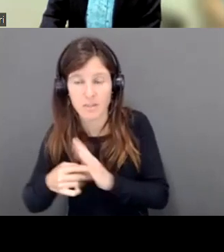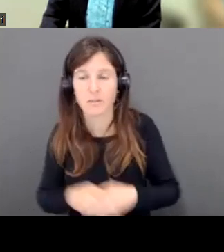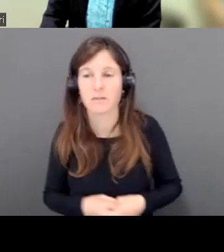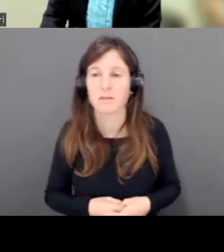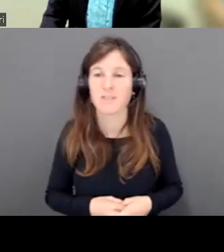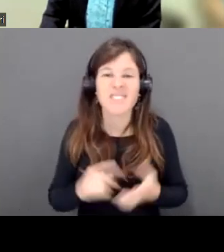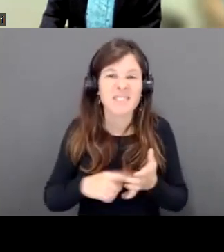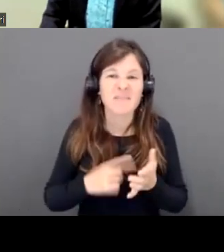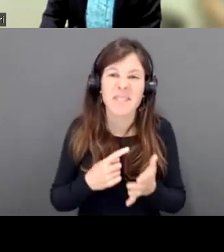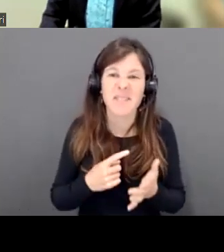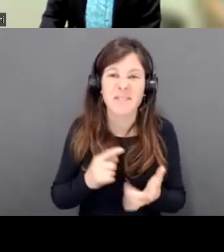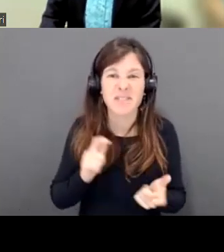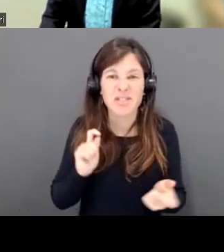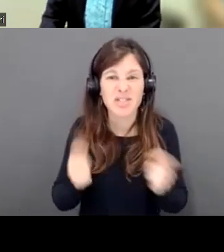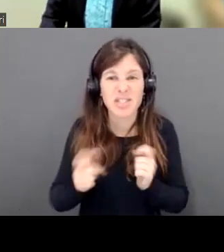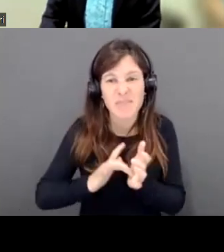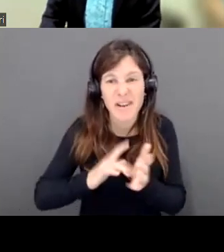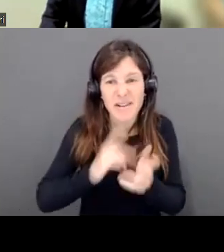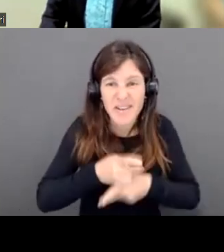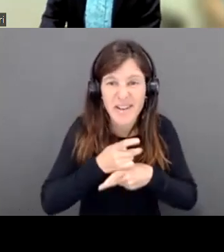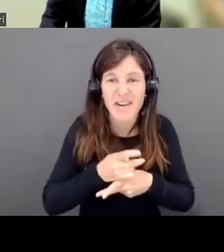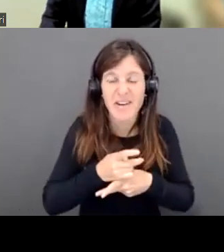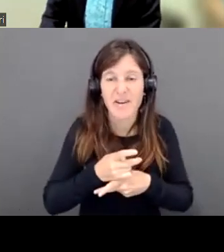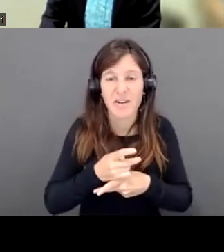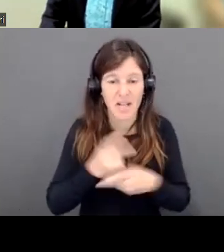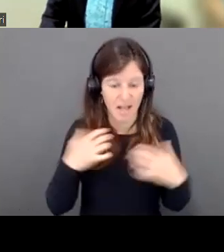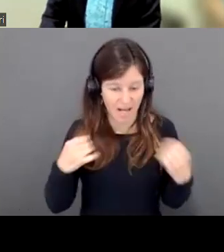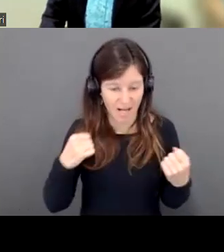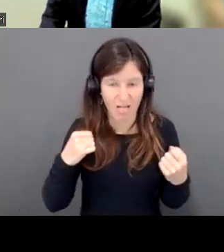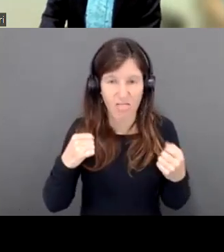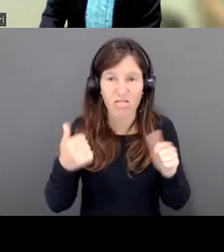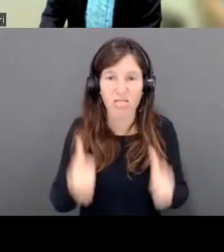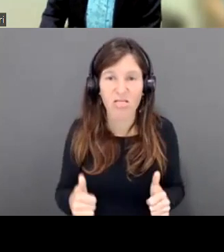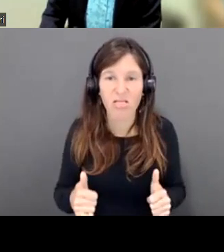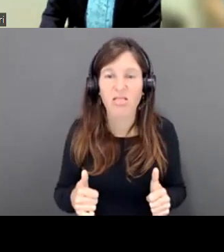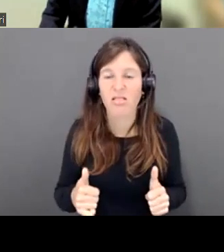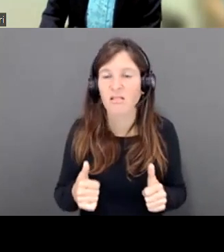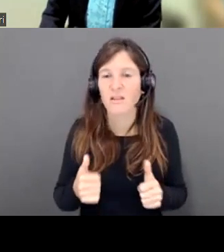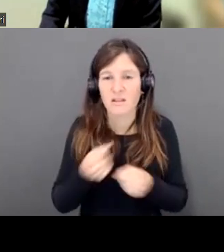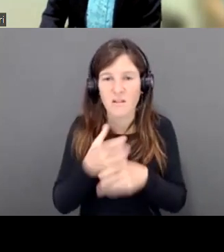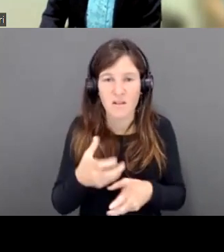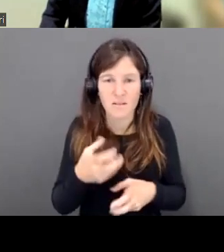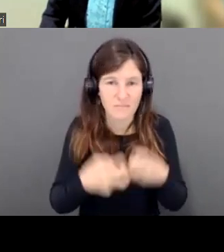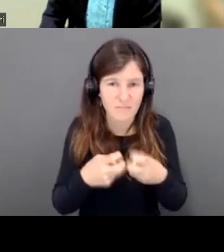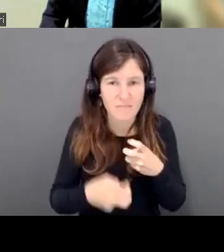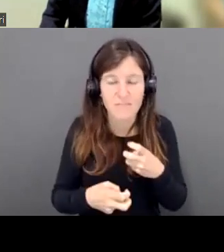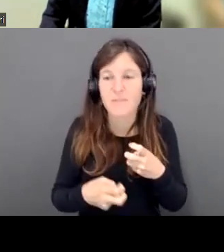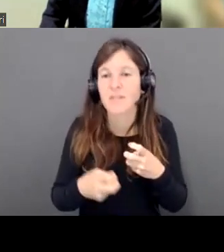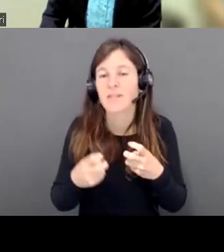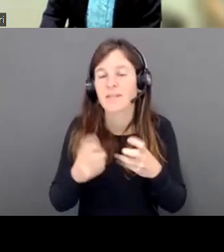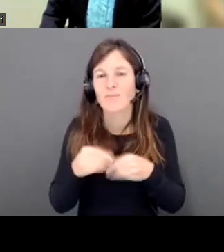cause stresses, progressive dementias, other memory impairments, caregiving,